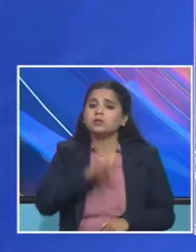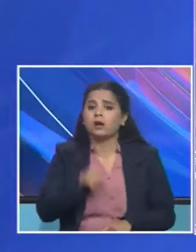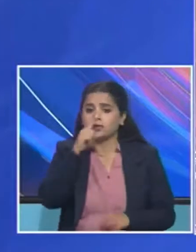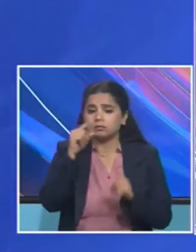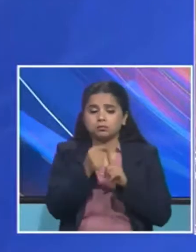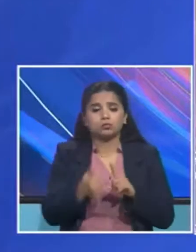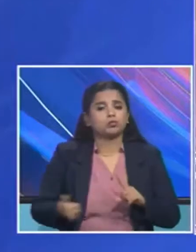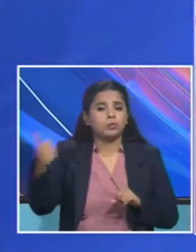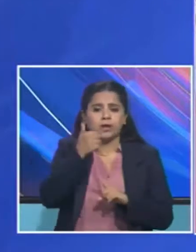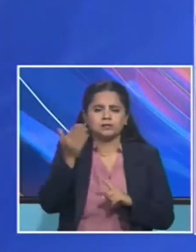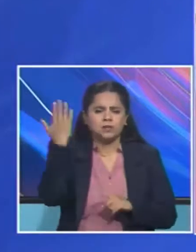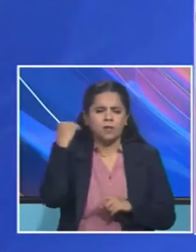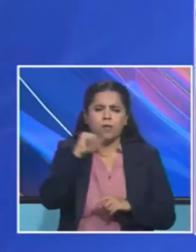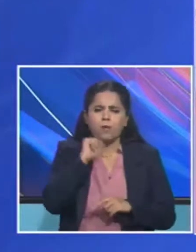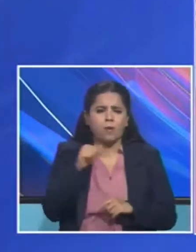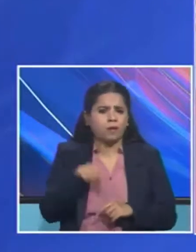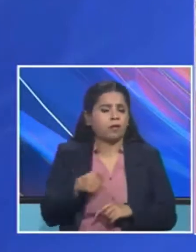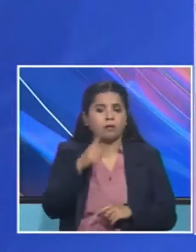ever had.